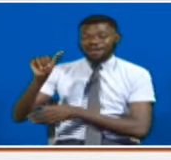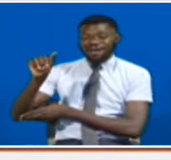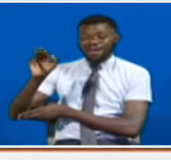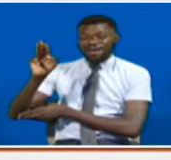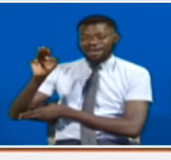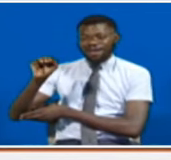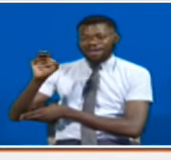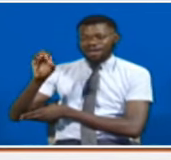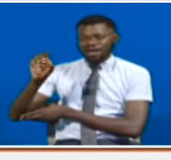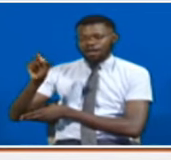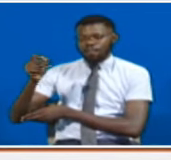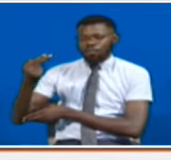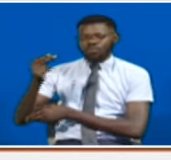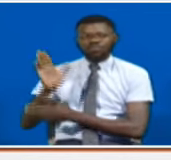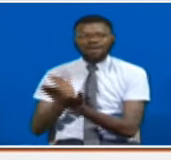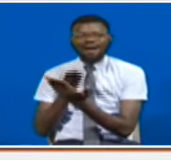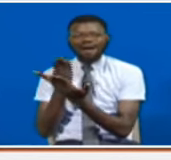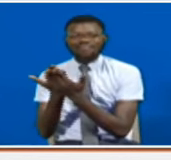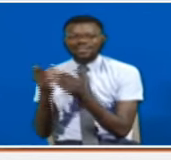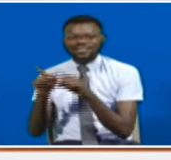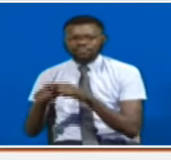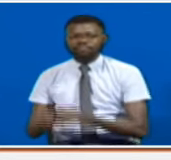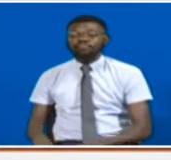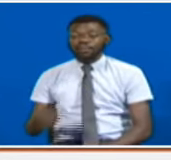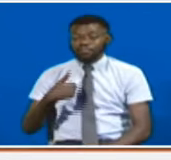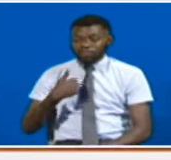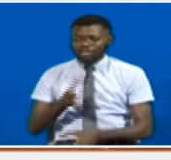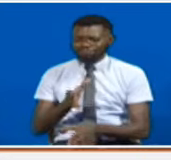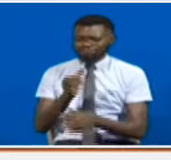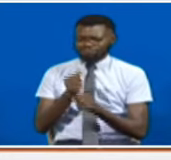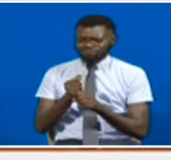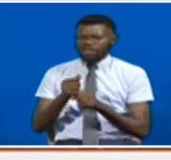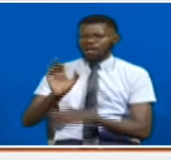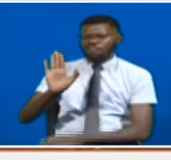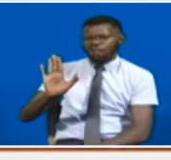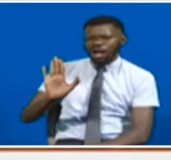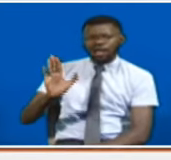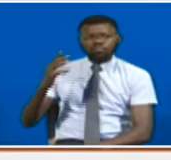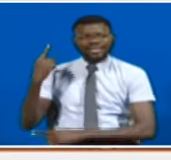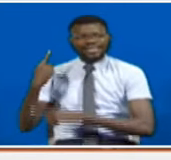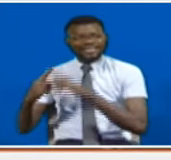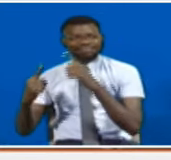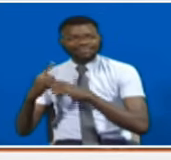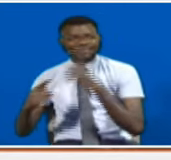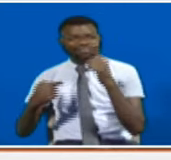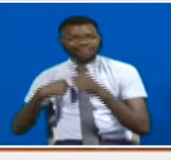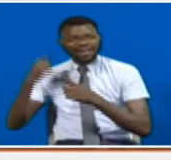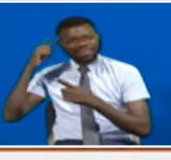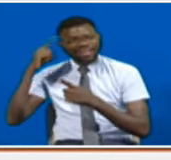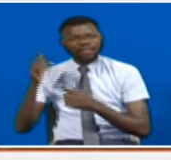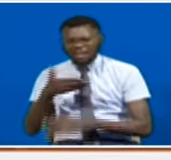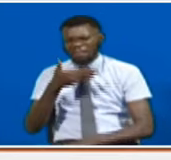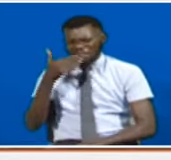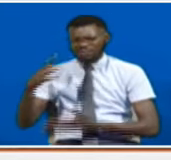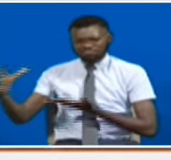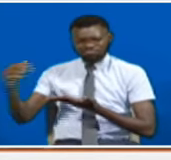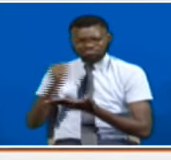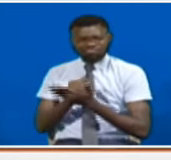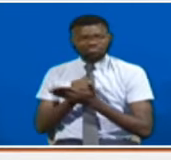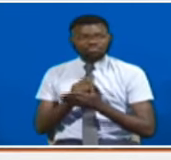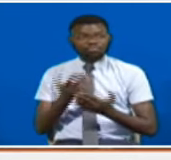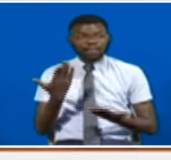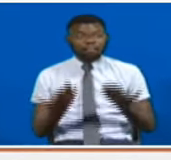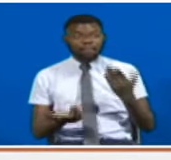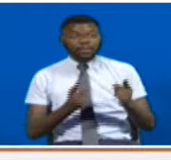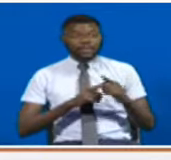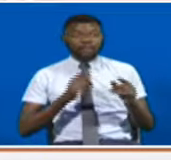well. And I have confidence, given the experience that he has, mm-hmm. he should emerge as the best, unless he fumbles